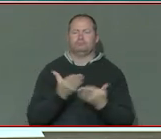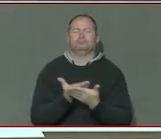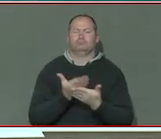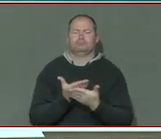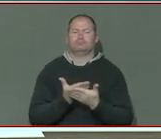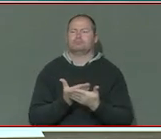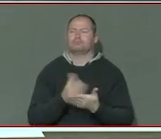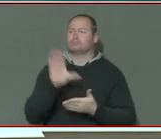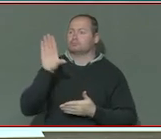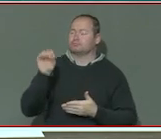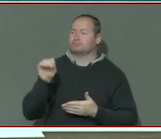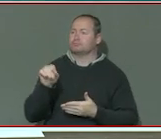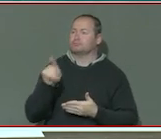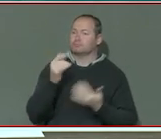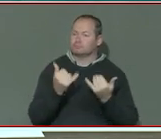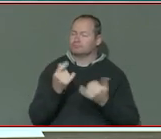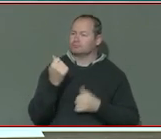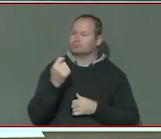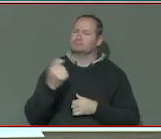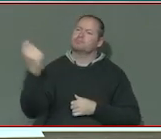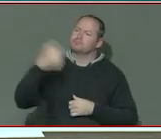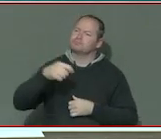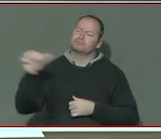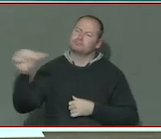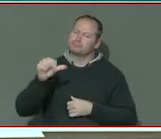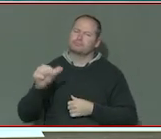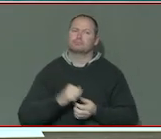ask him to pay back the money,